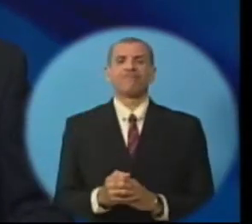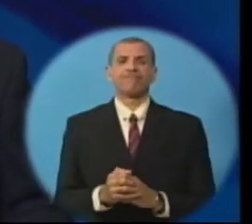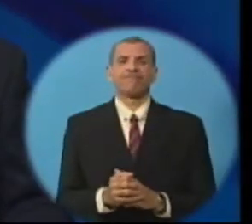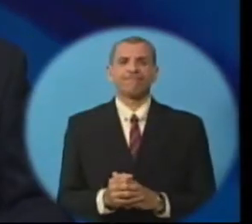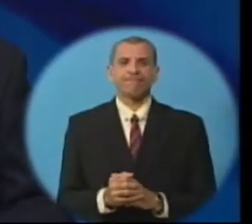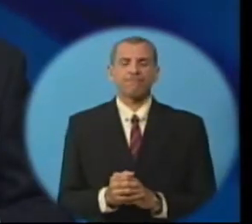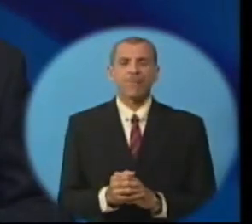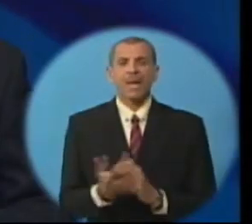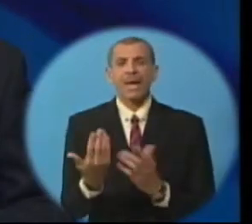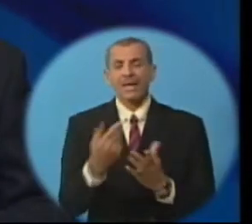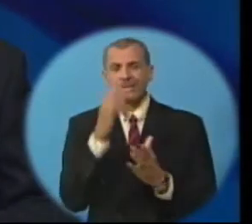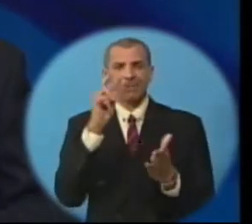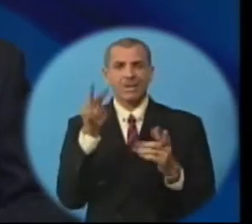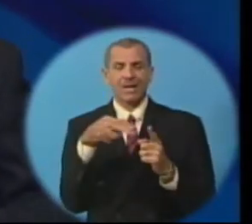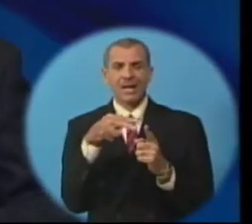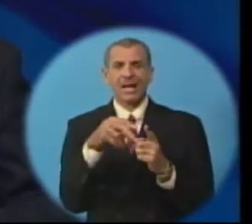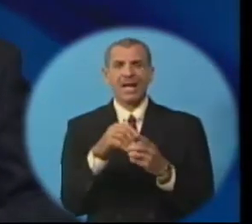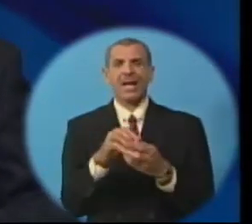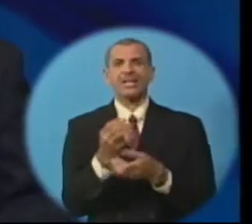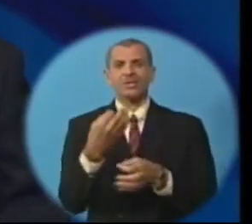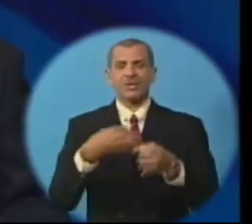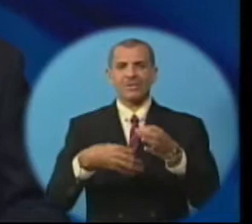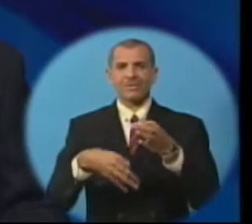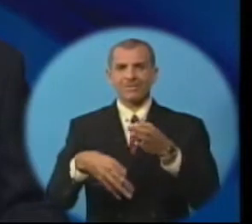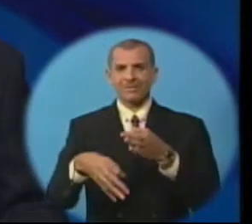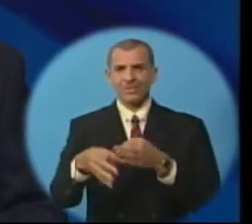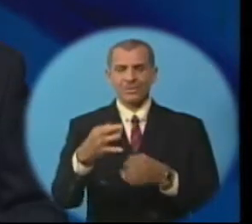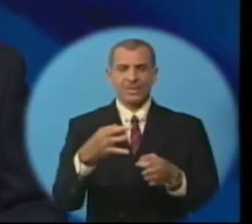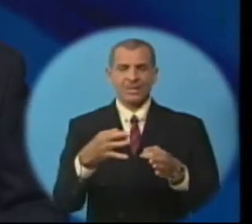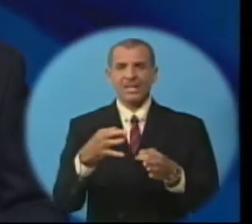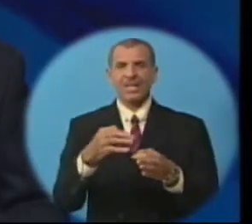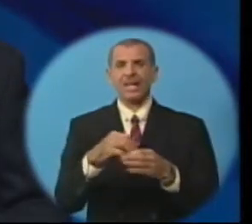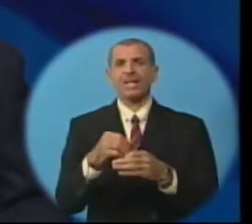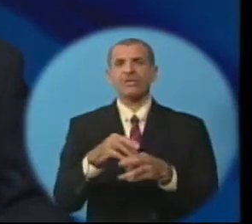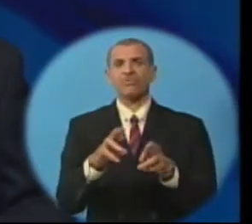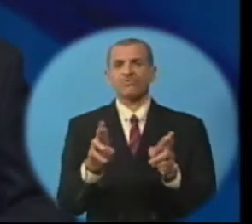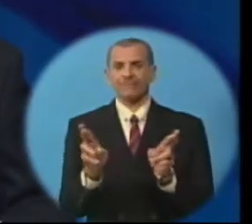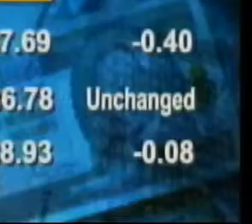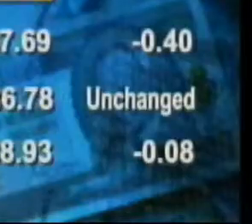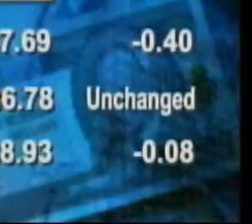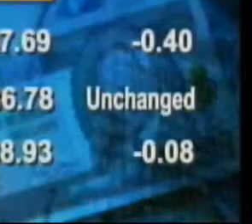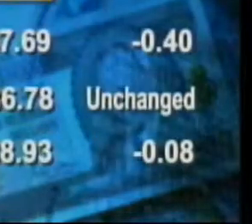Now, here's a look at how stocks traded on the regional exchanges today.